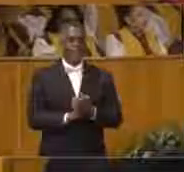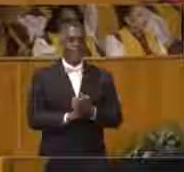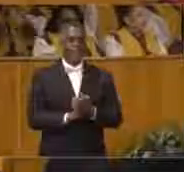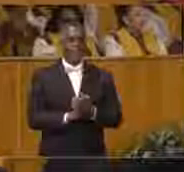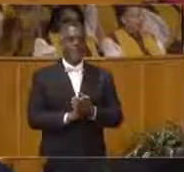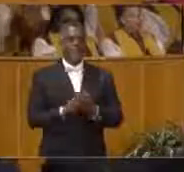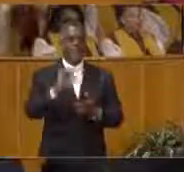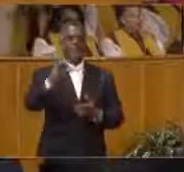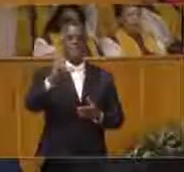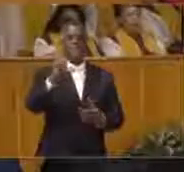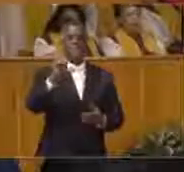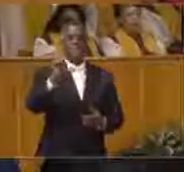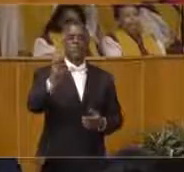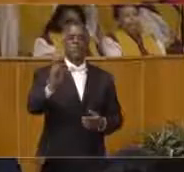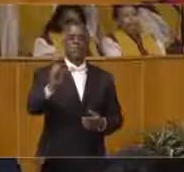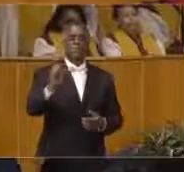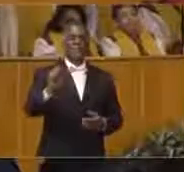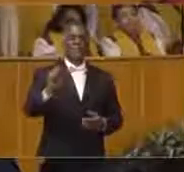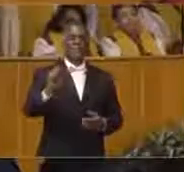Hey,